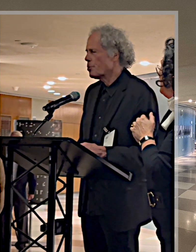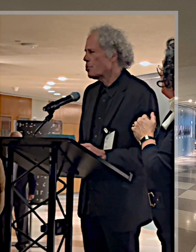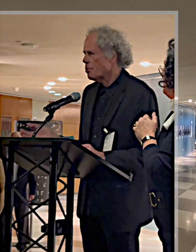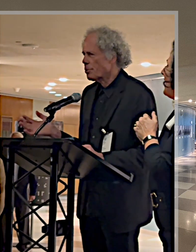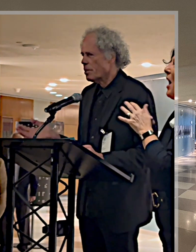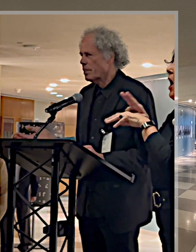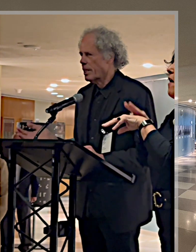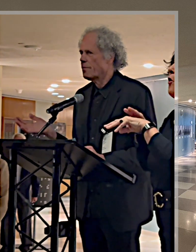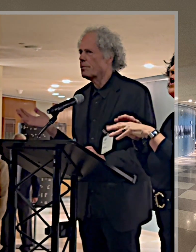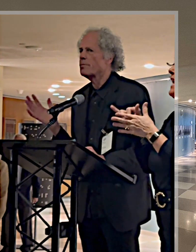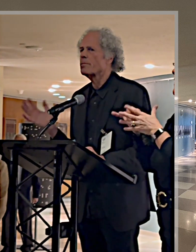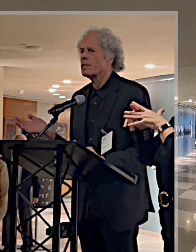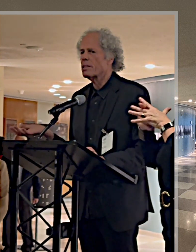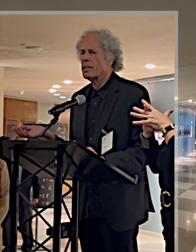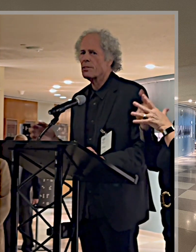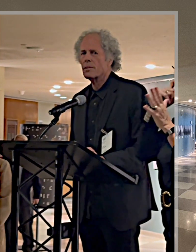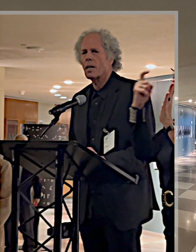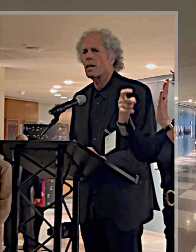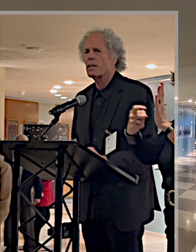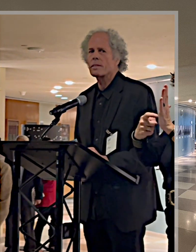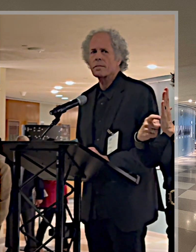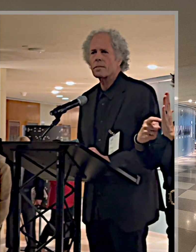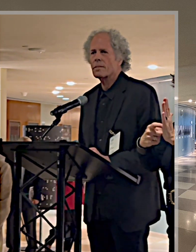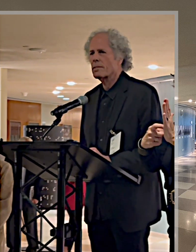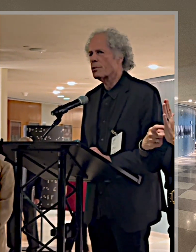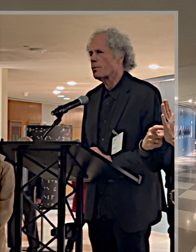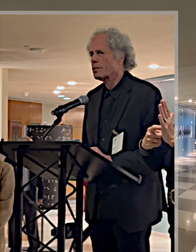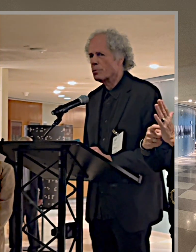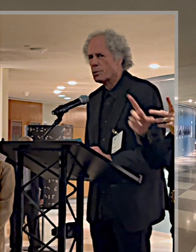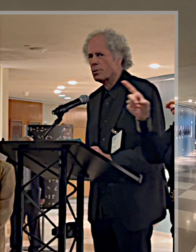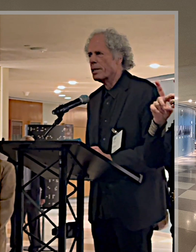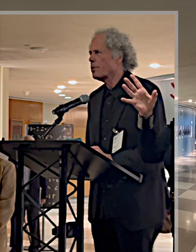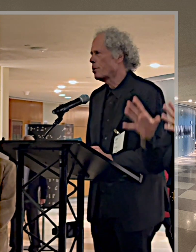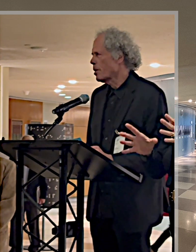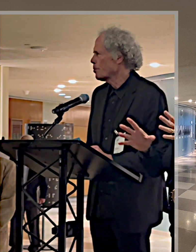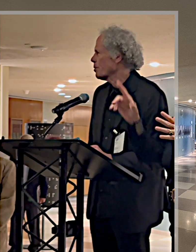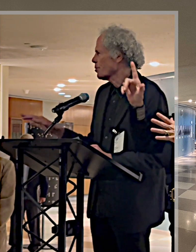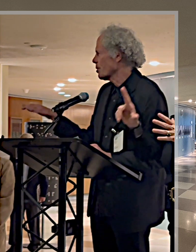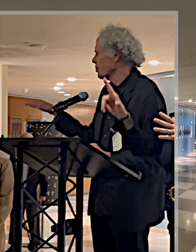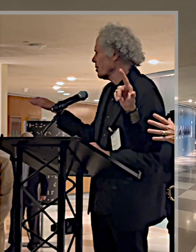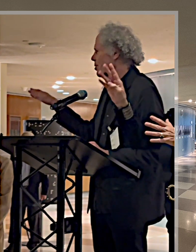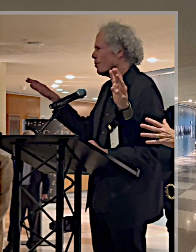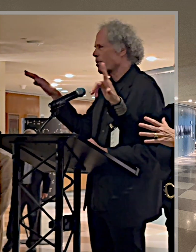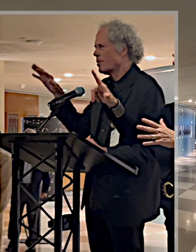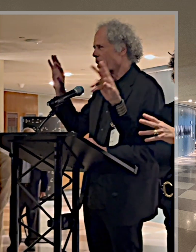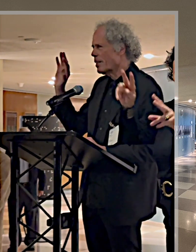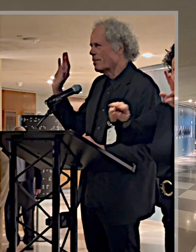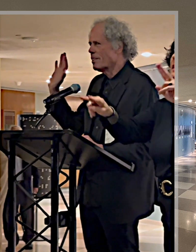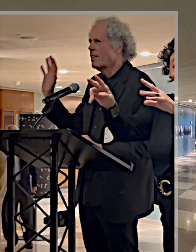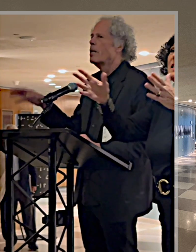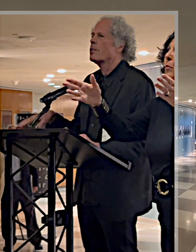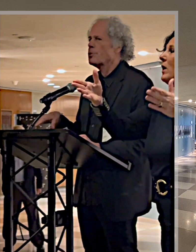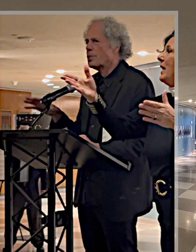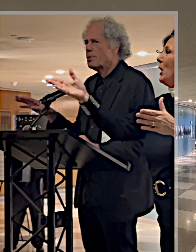And of course, this all started, I have to recognize the director of the Westport Library, Bill Harmer, who's out there somewhere,